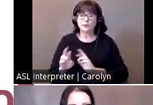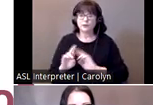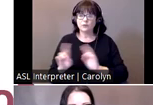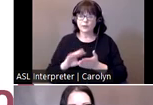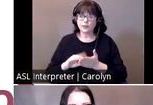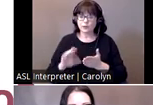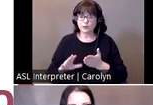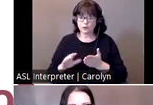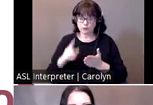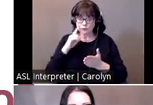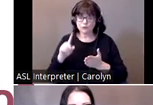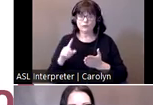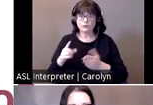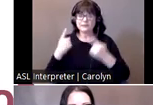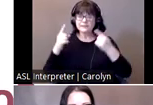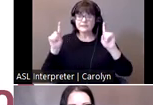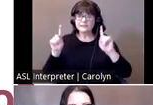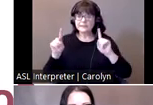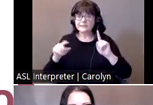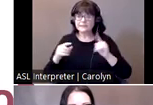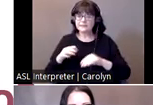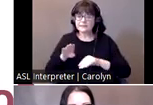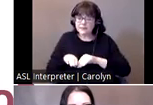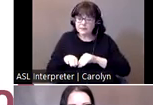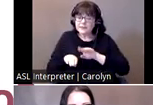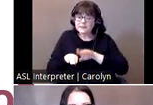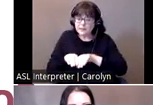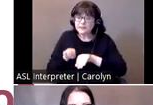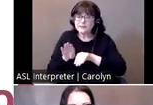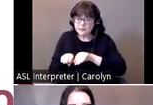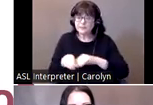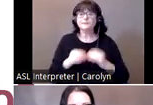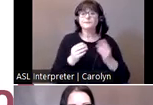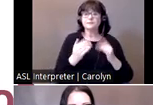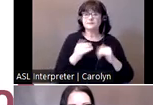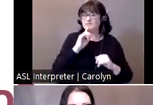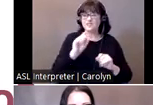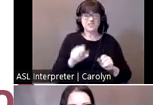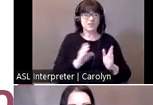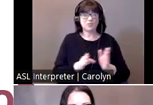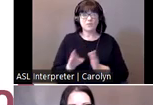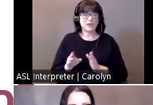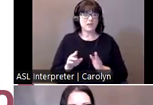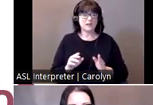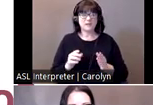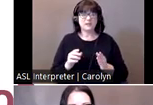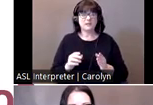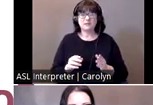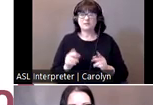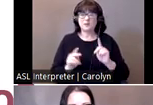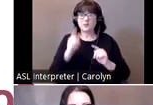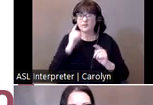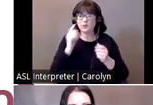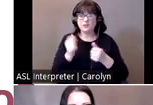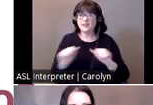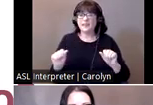Same as LBS offers pre-apprenticeship prep. Yep, you can offer, you can really prep people to do just about anything in LBS.